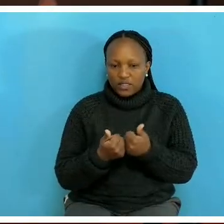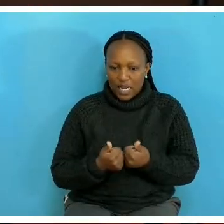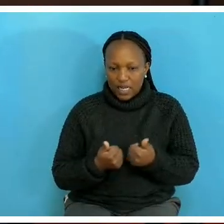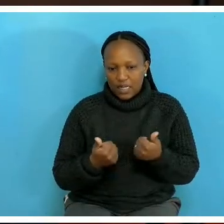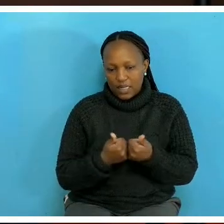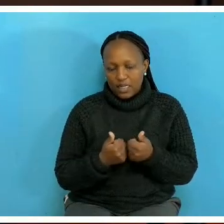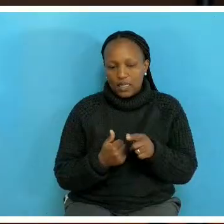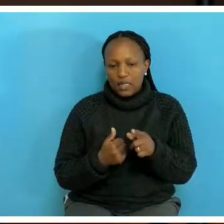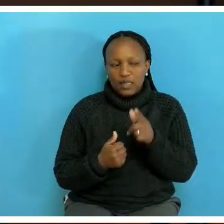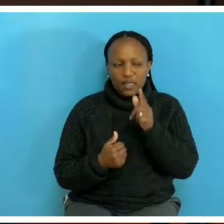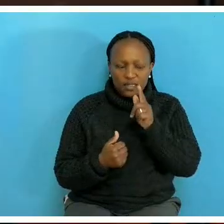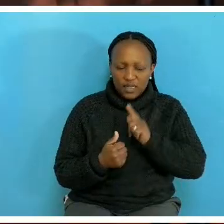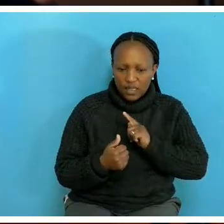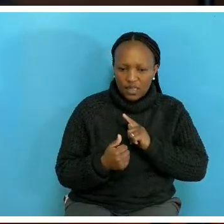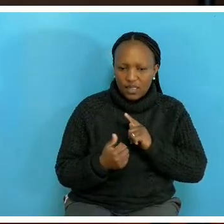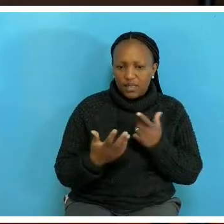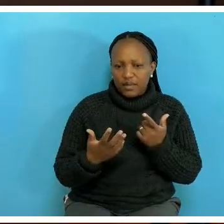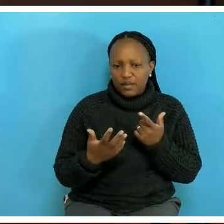go to